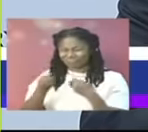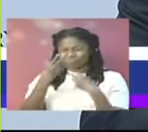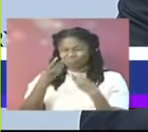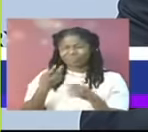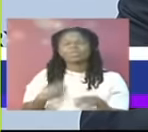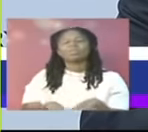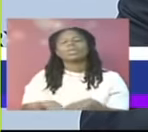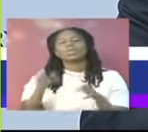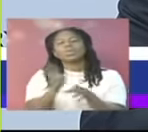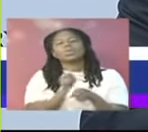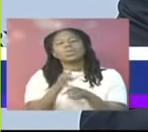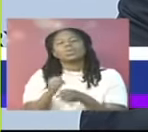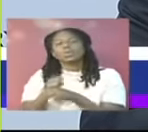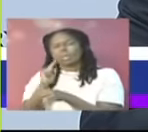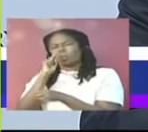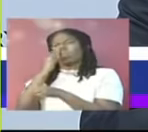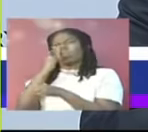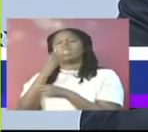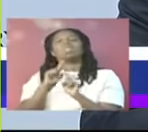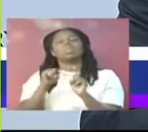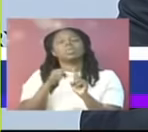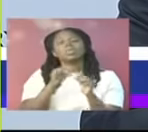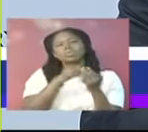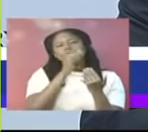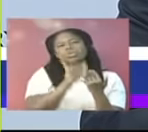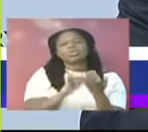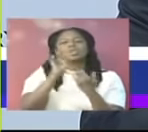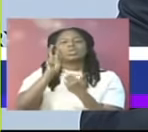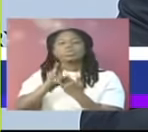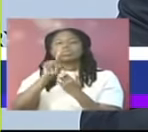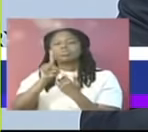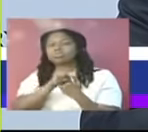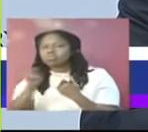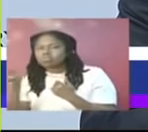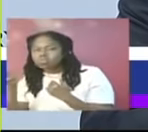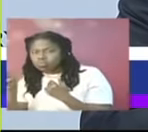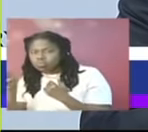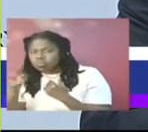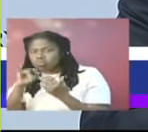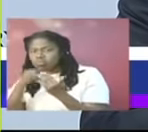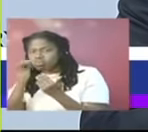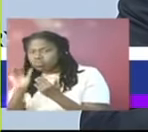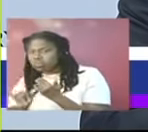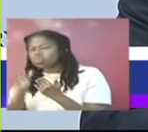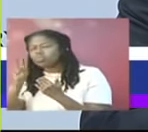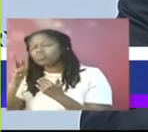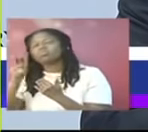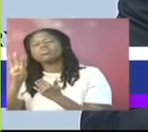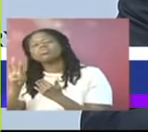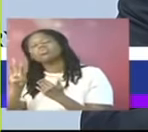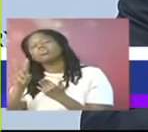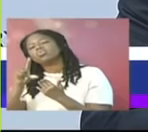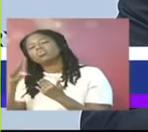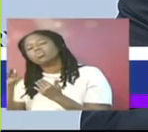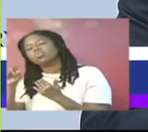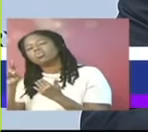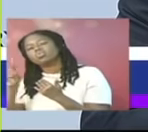samples that were collected between the periods of July 21st to 24th, 2021. There are